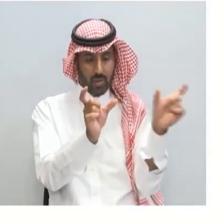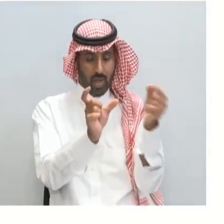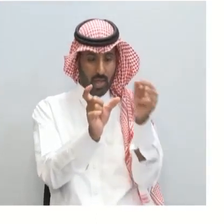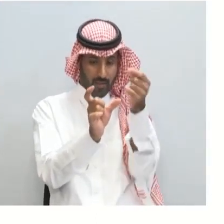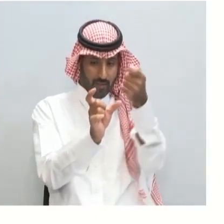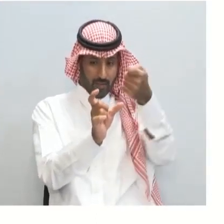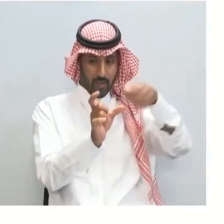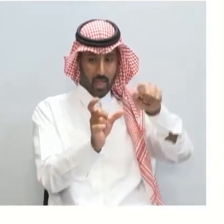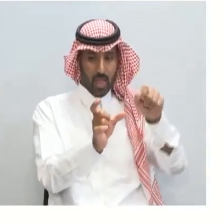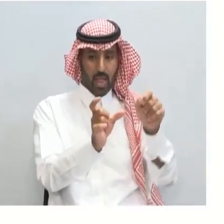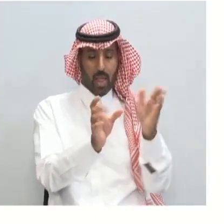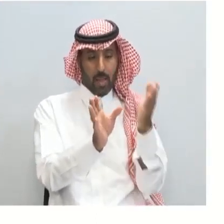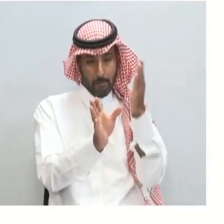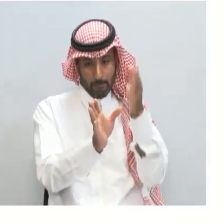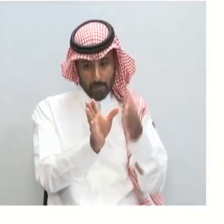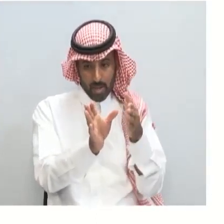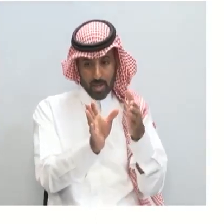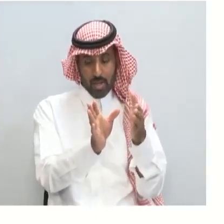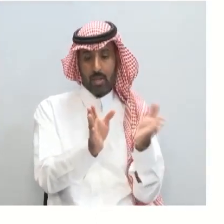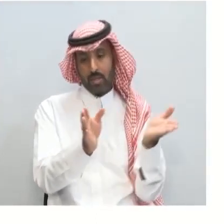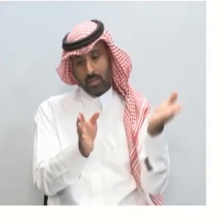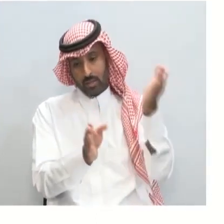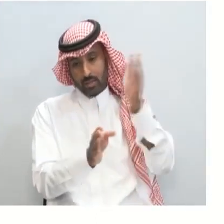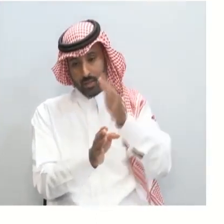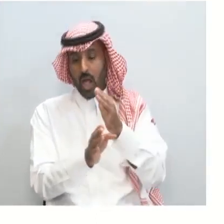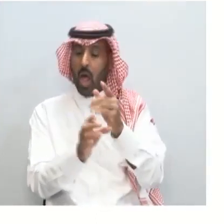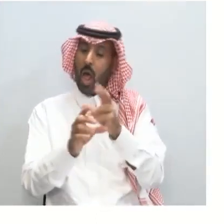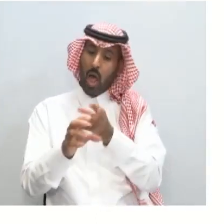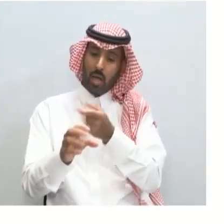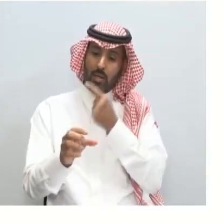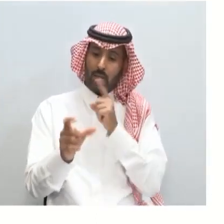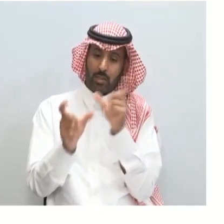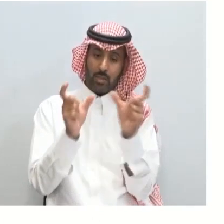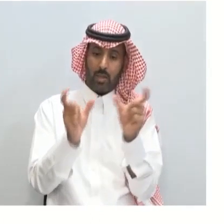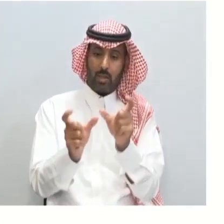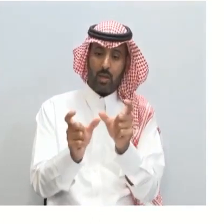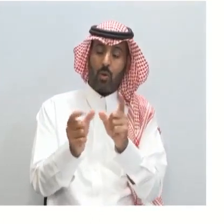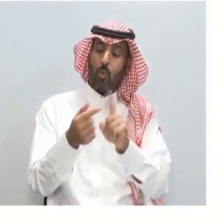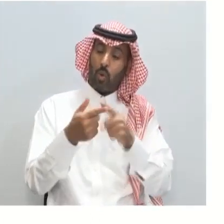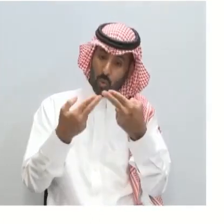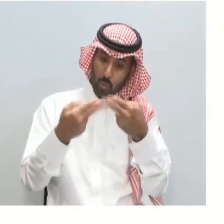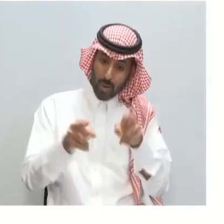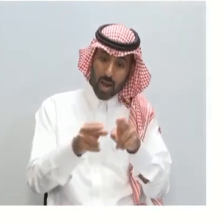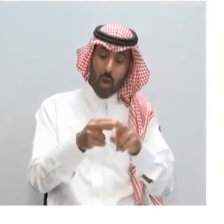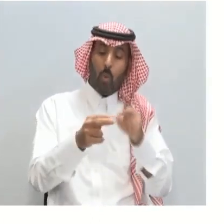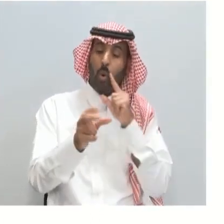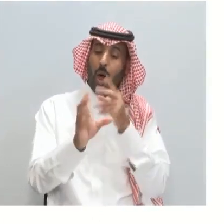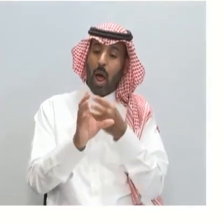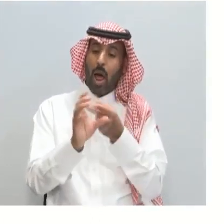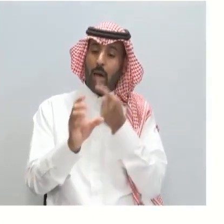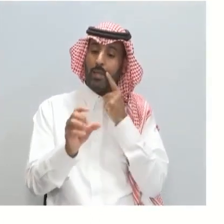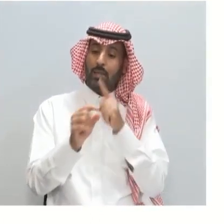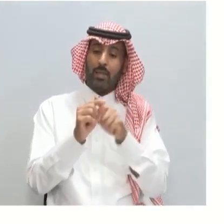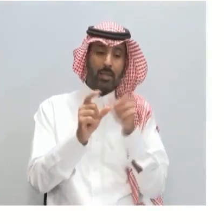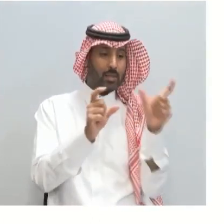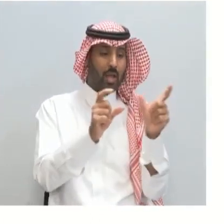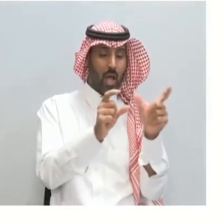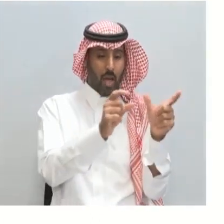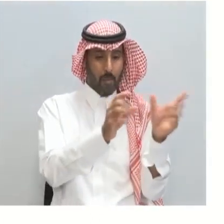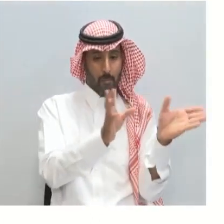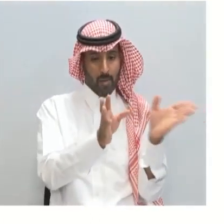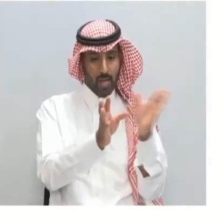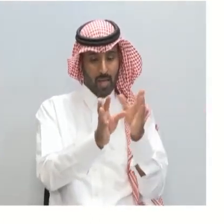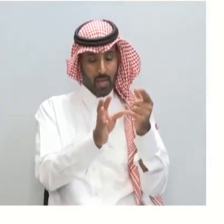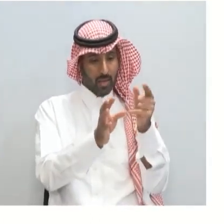put the comma when you finish, then begin the result clause. And when you begin with the result clause, don't use